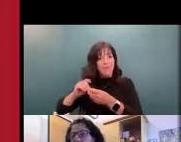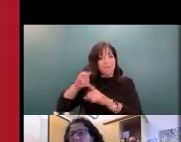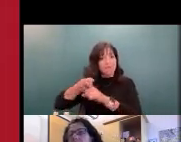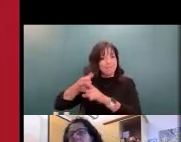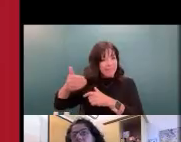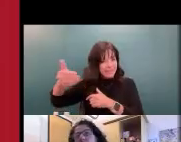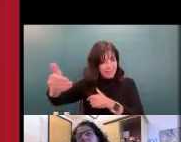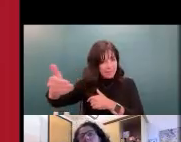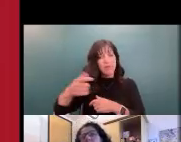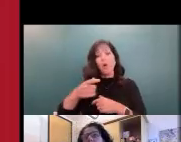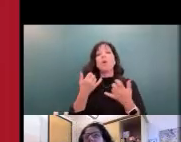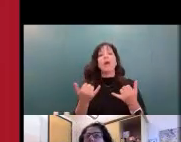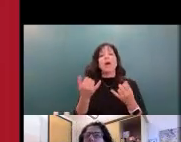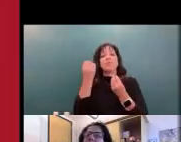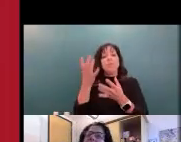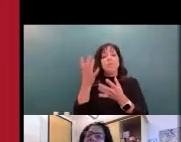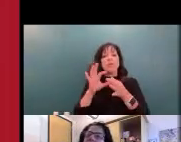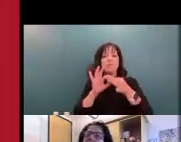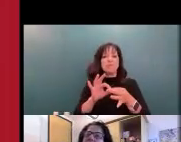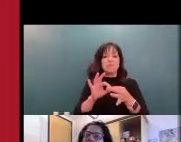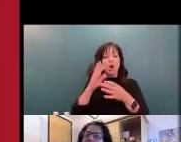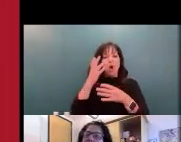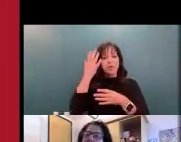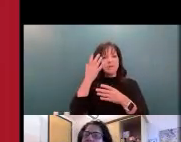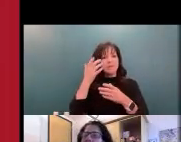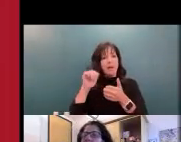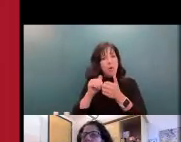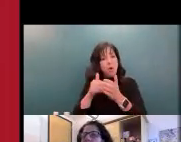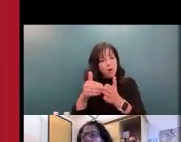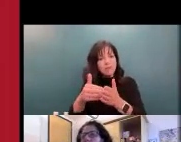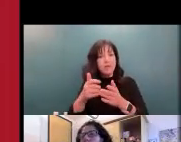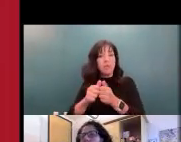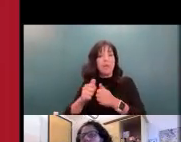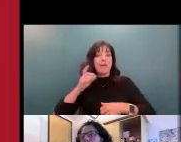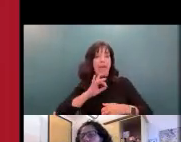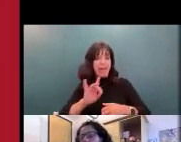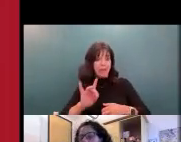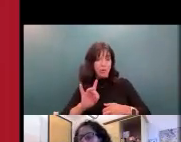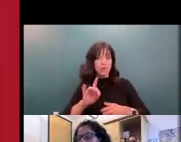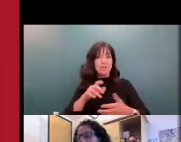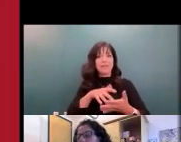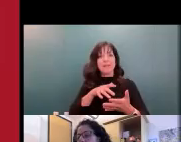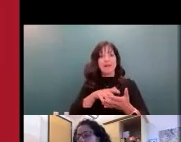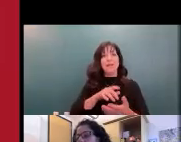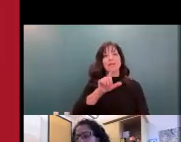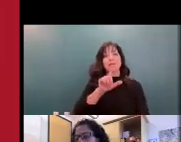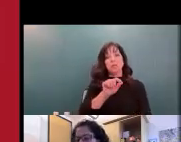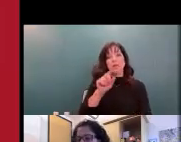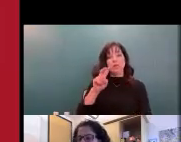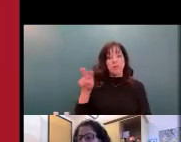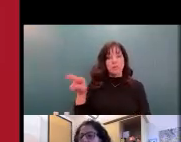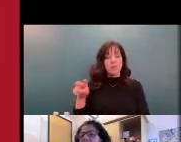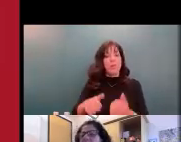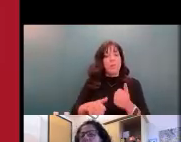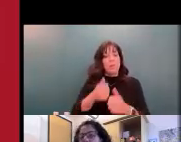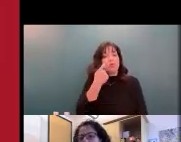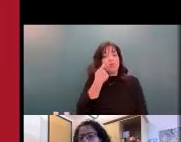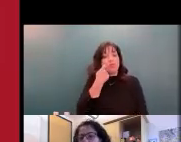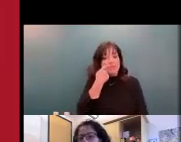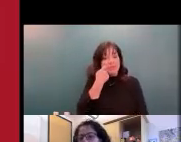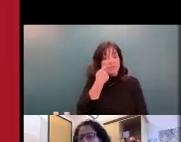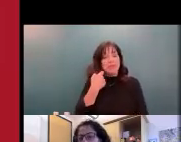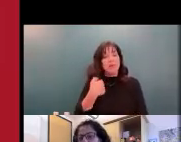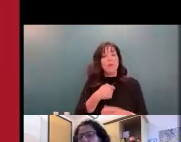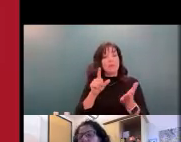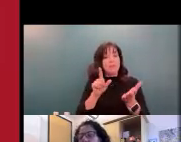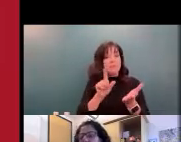jump into some information about autism prevalence among 8-year-olds in study 2022. This is our most recently